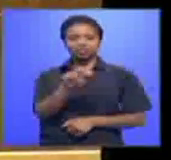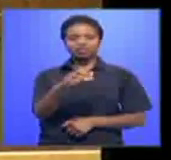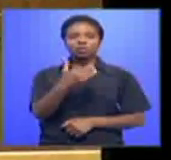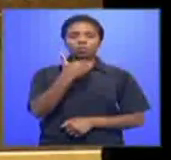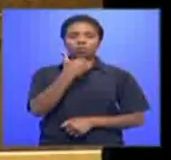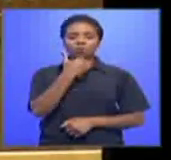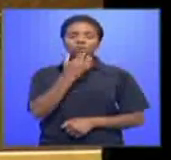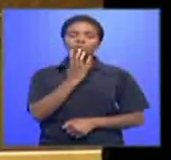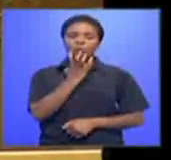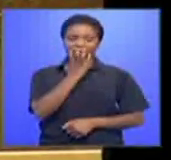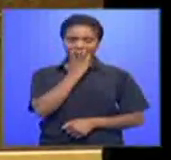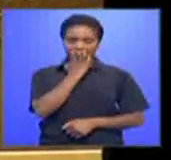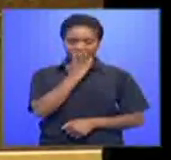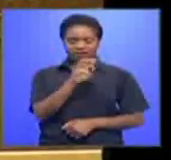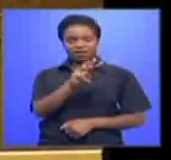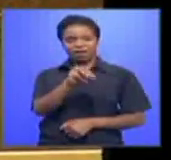Cyril Ramaphosa,